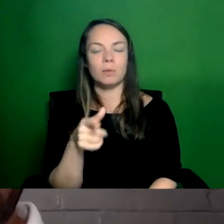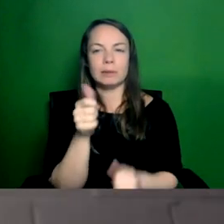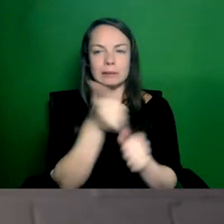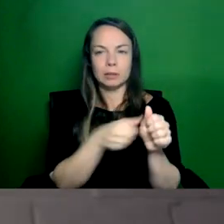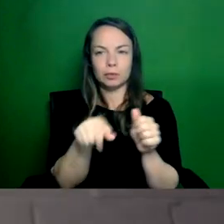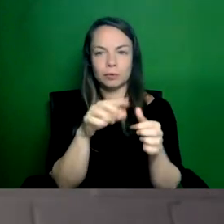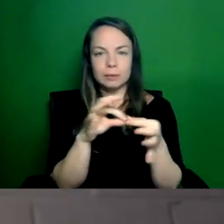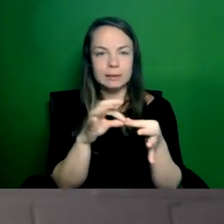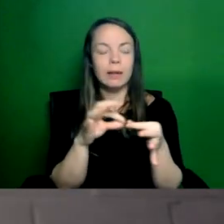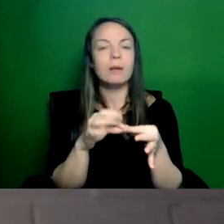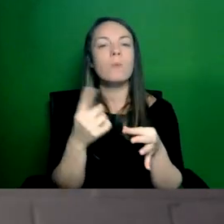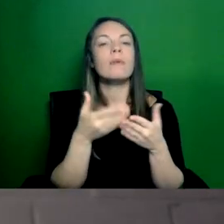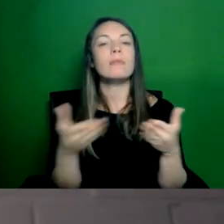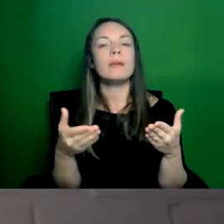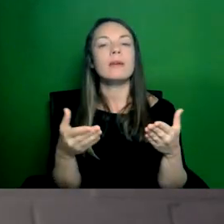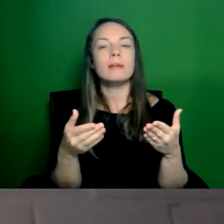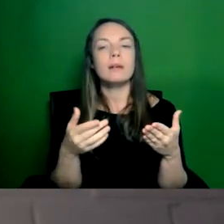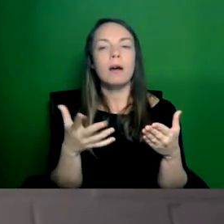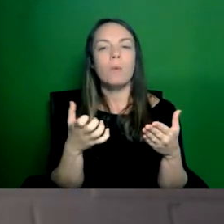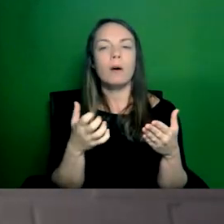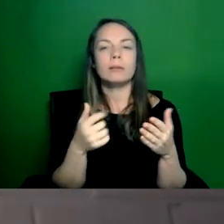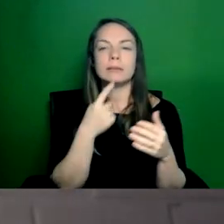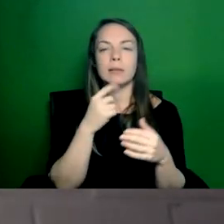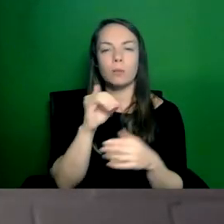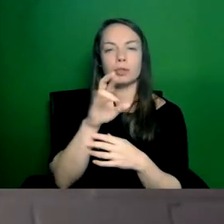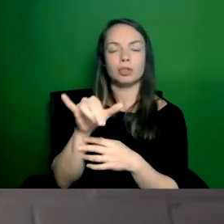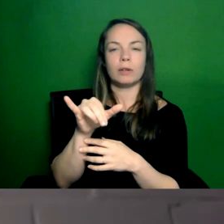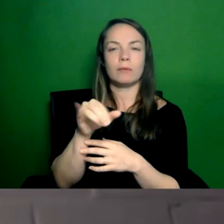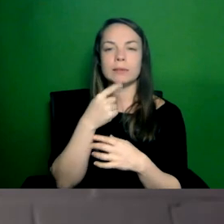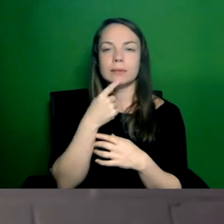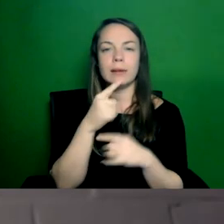of that Jeff mentioned was about making space. And I think